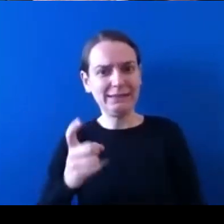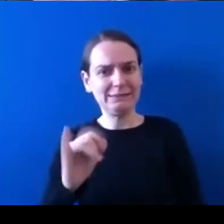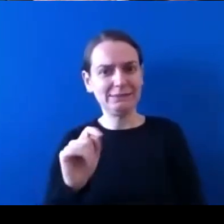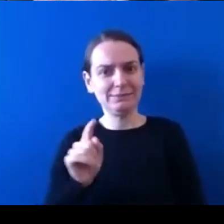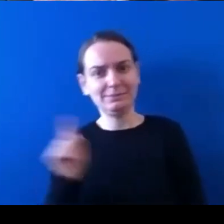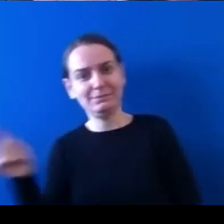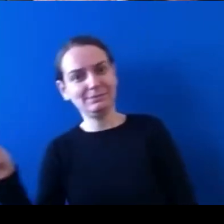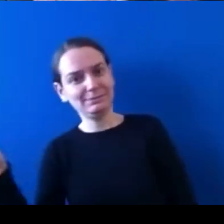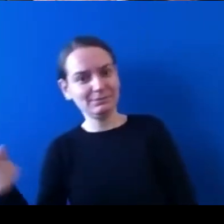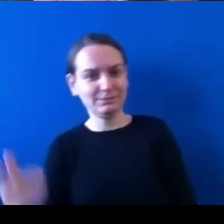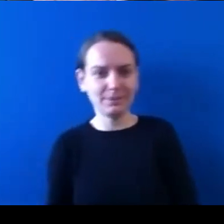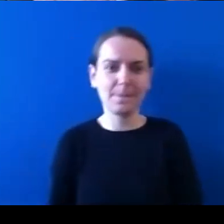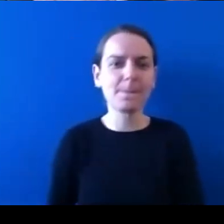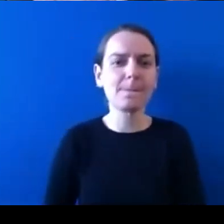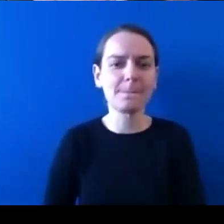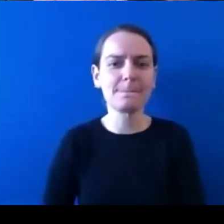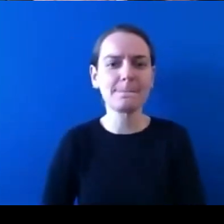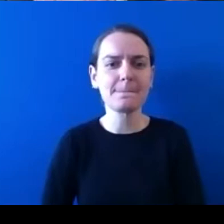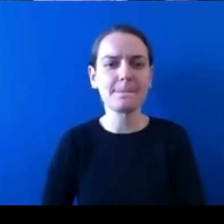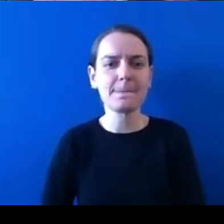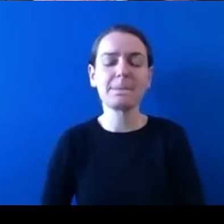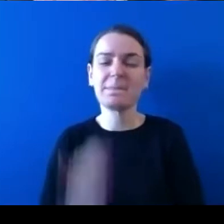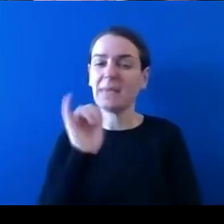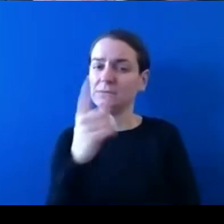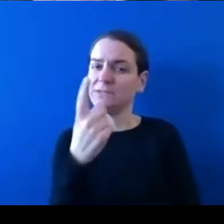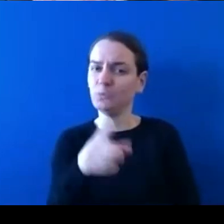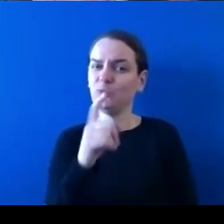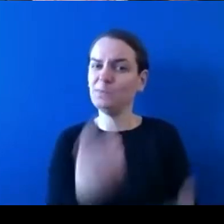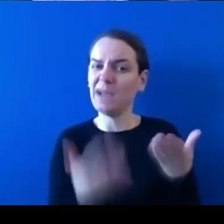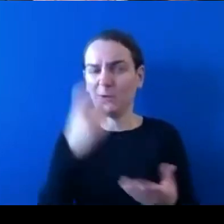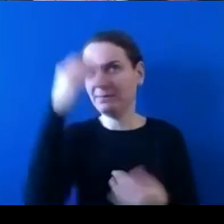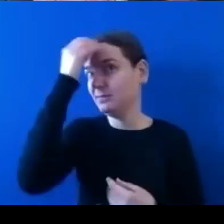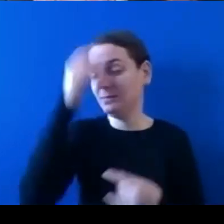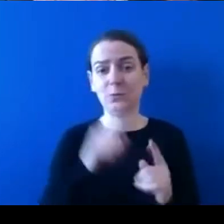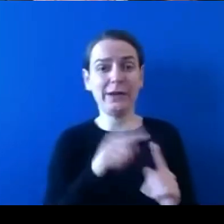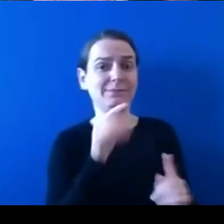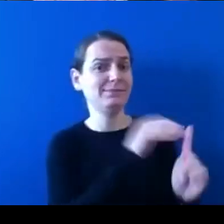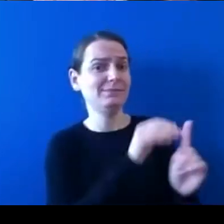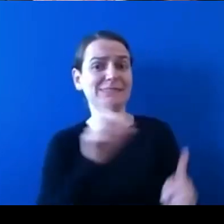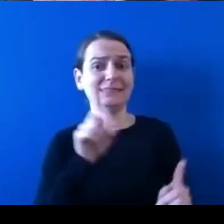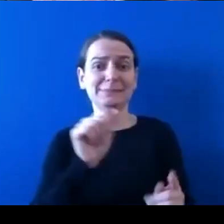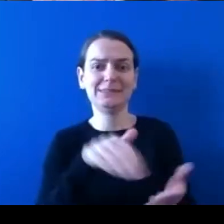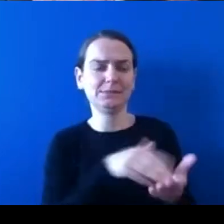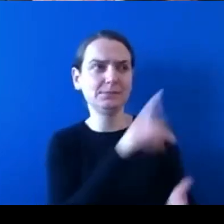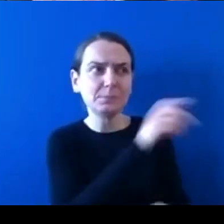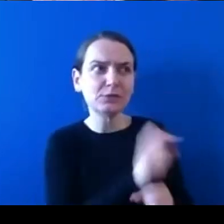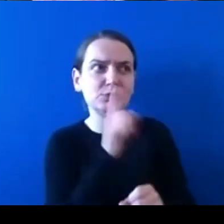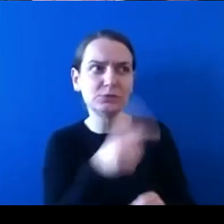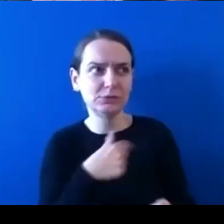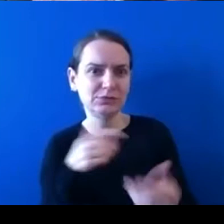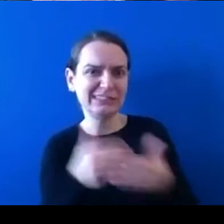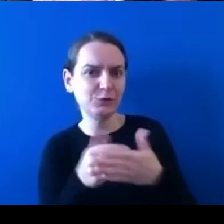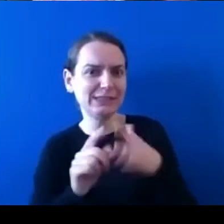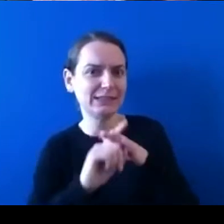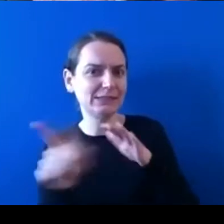For O&M at college, you need to dress for the weather, have a marking device,